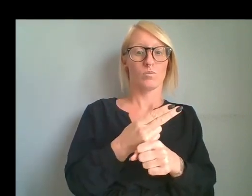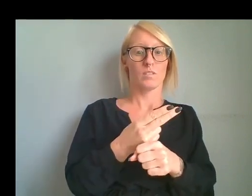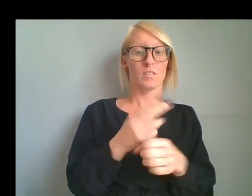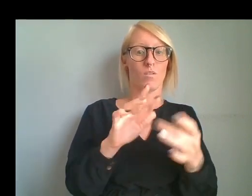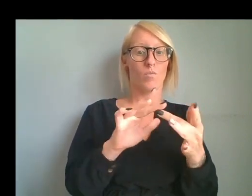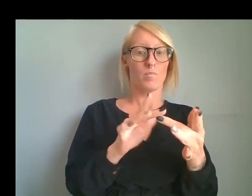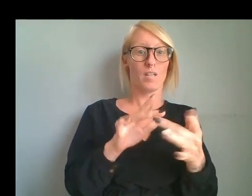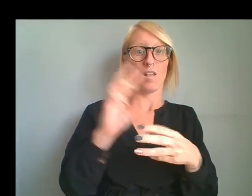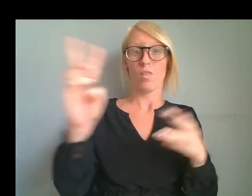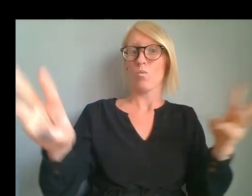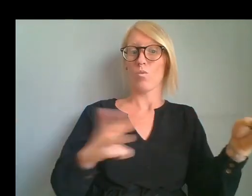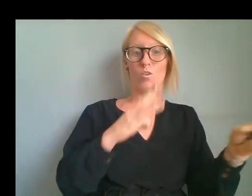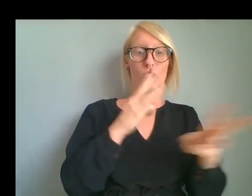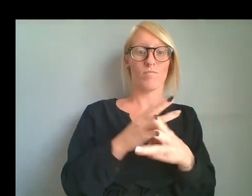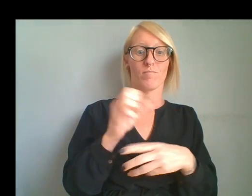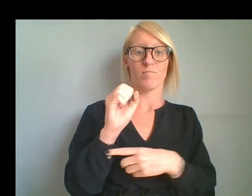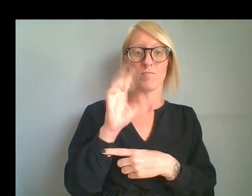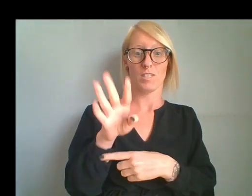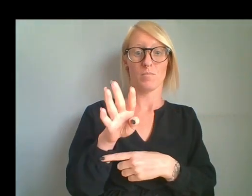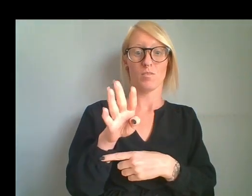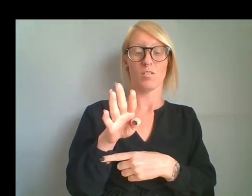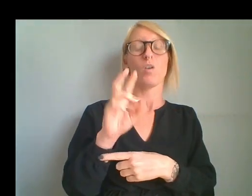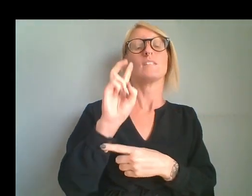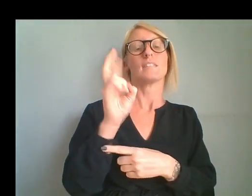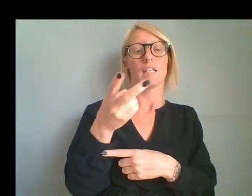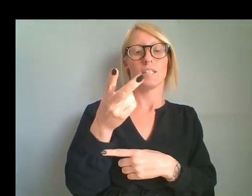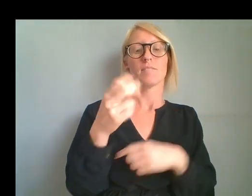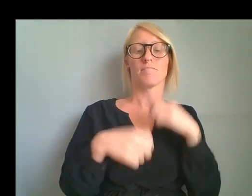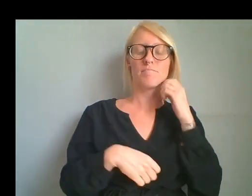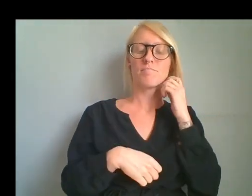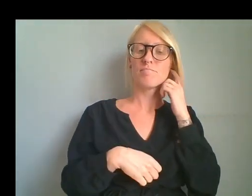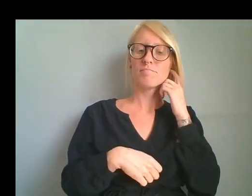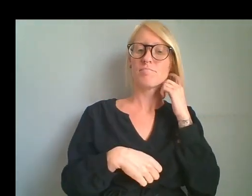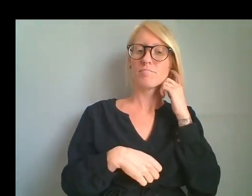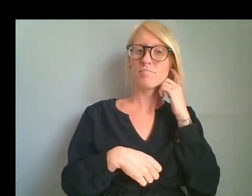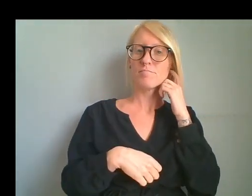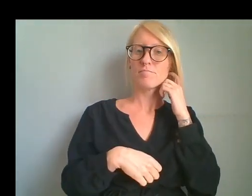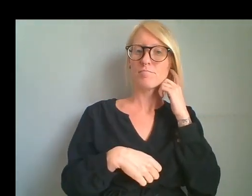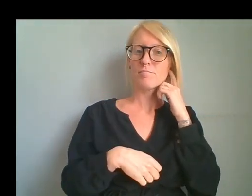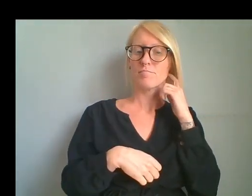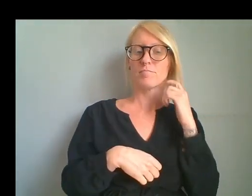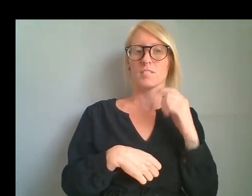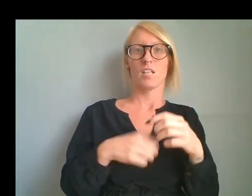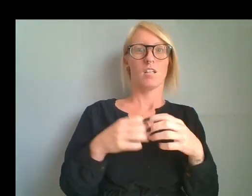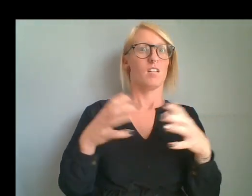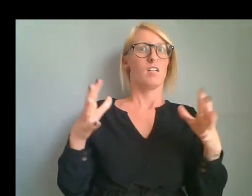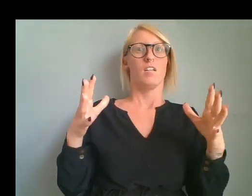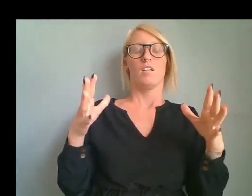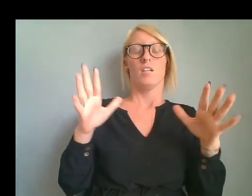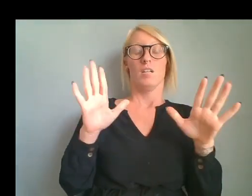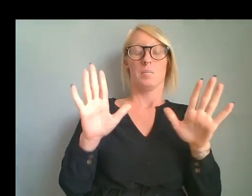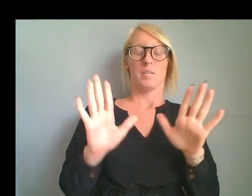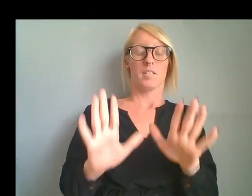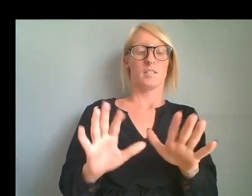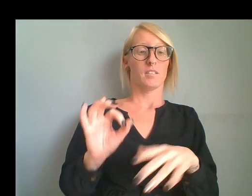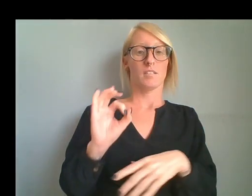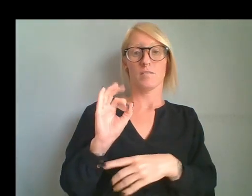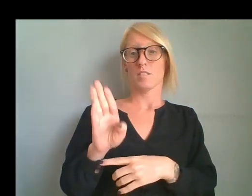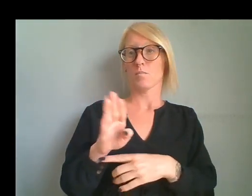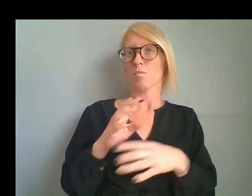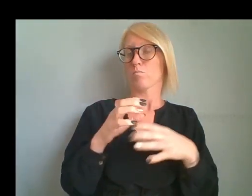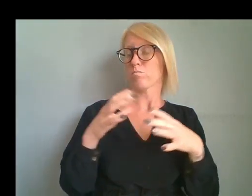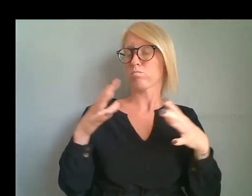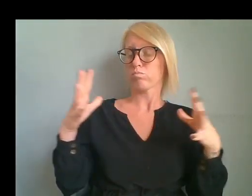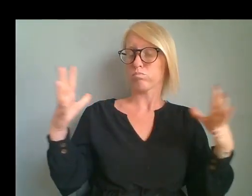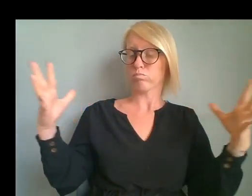my statistics again yesterday, so I'm curious to see if that's still the case. But it's just really amazing how much Facebook has exploded. For